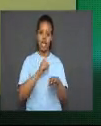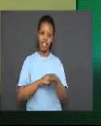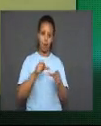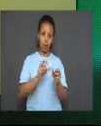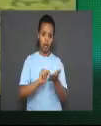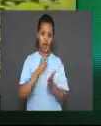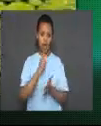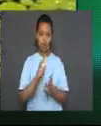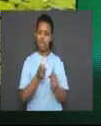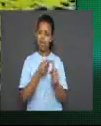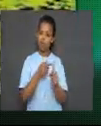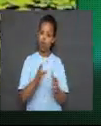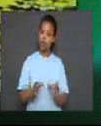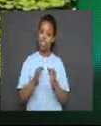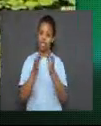over time.